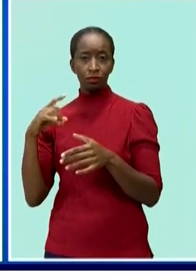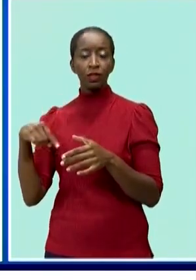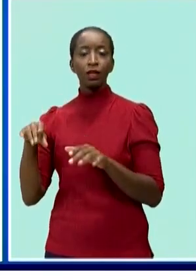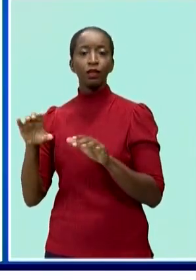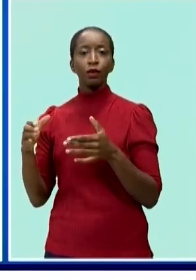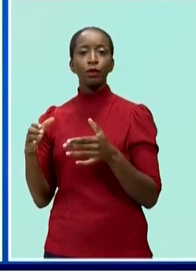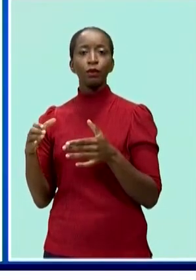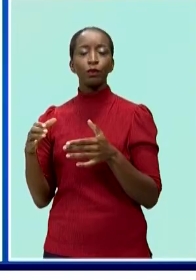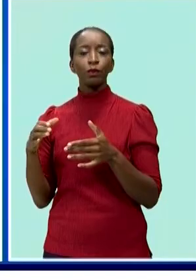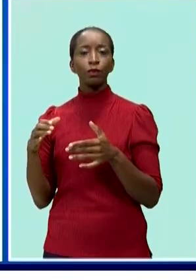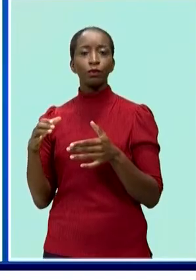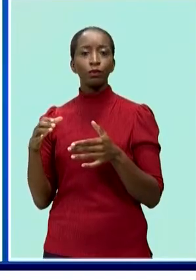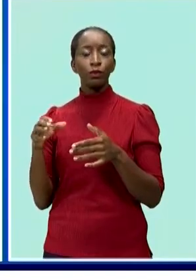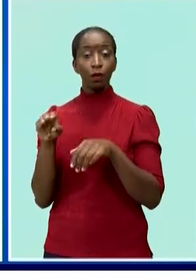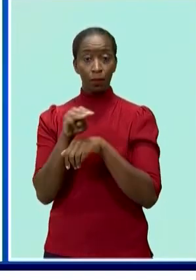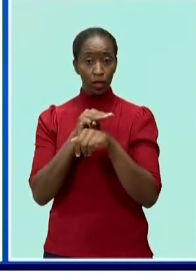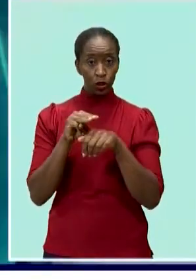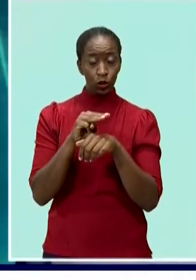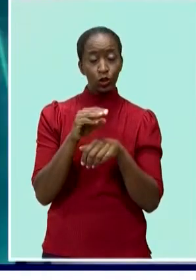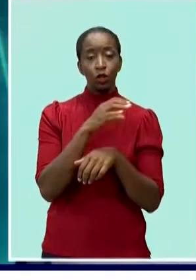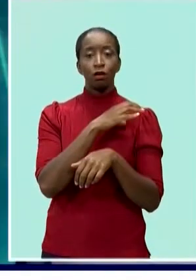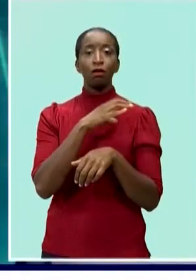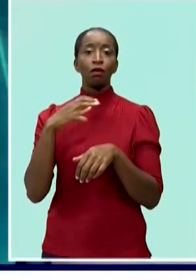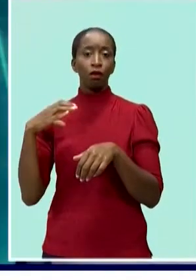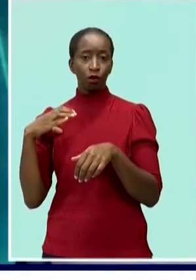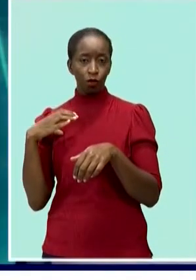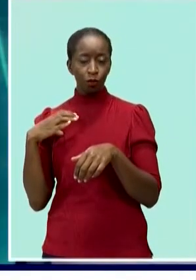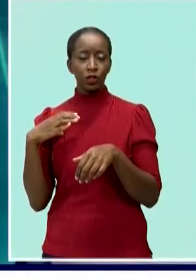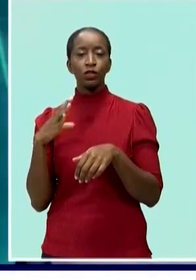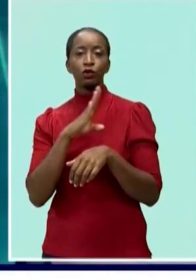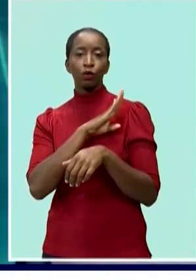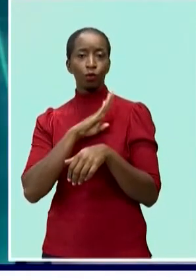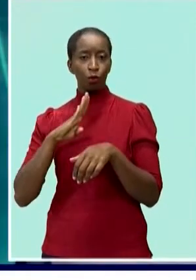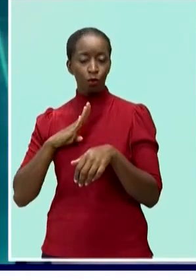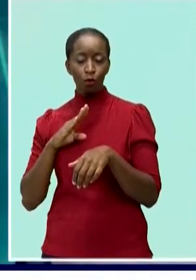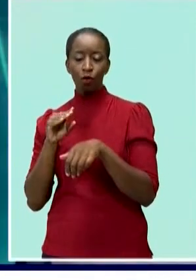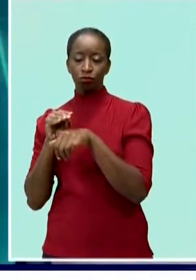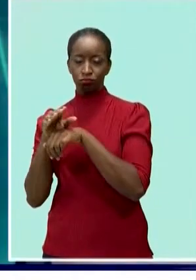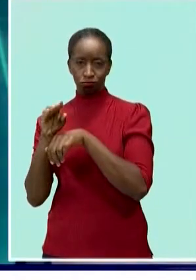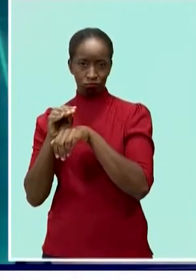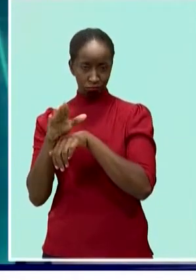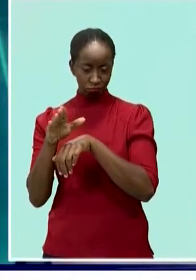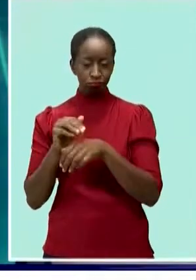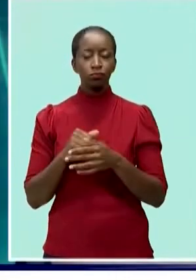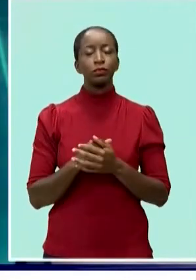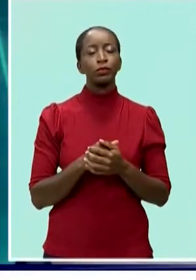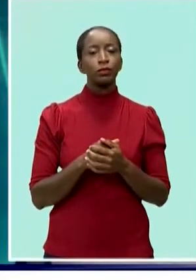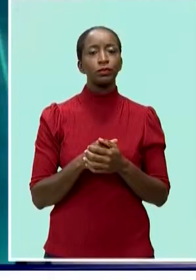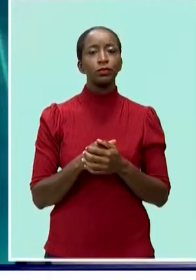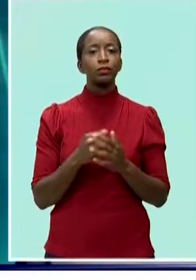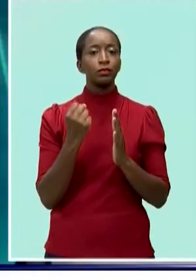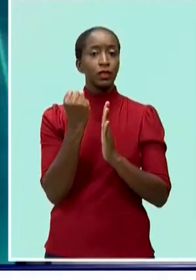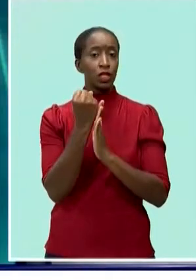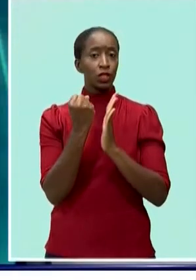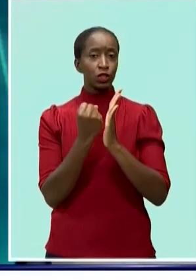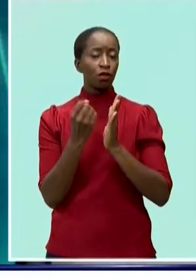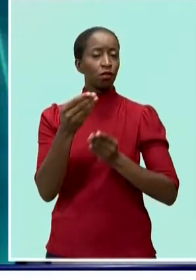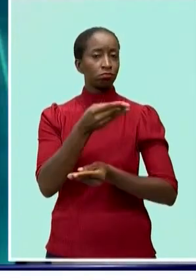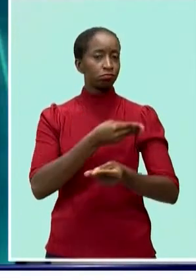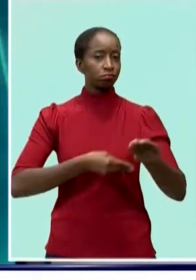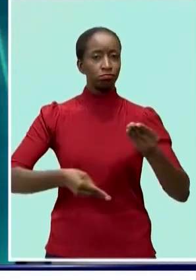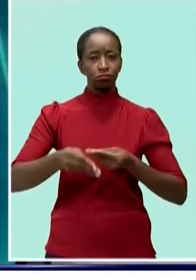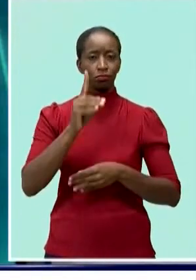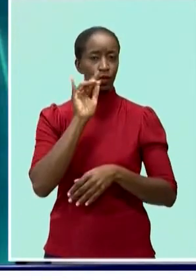various CTO Board of Directors. And it's time now to take a look at how those stocks traded on selected